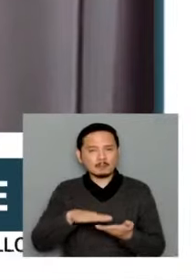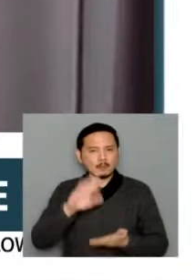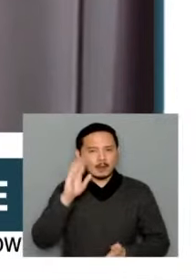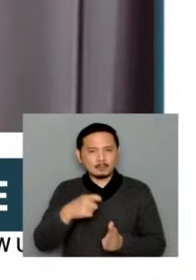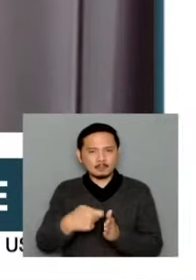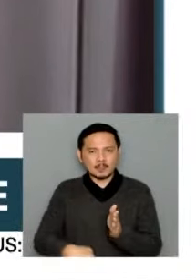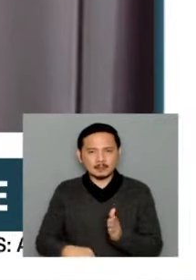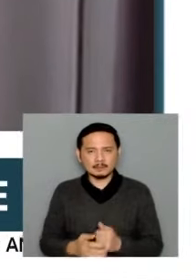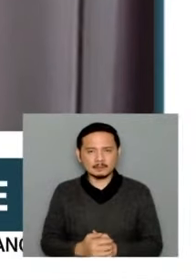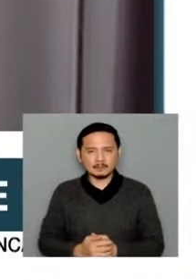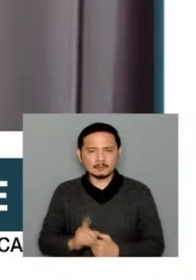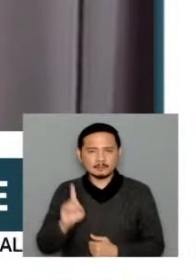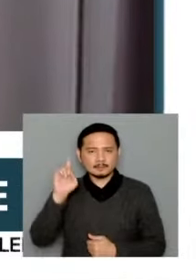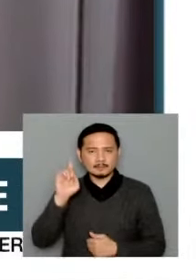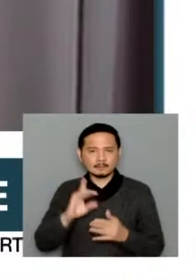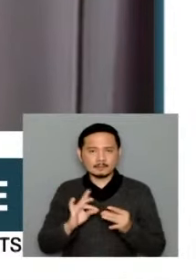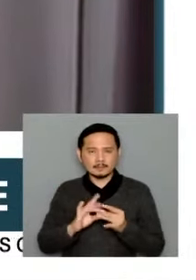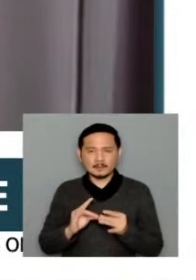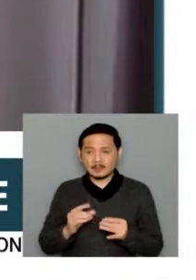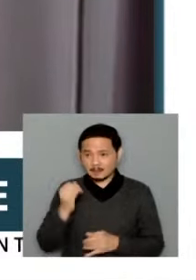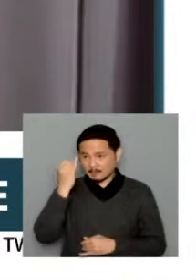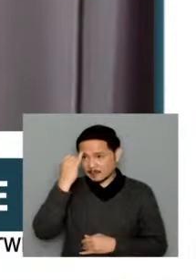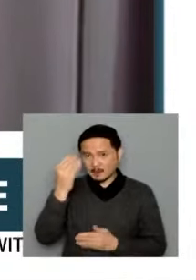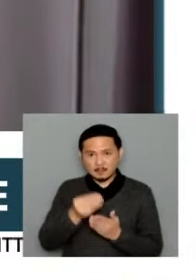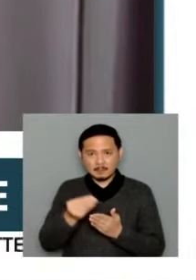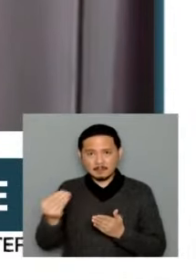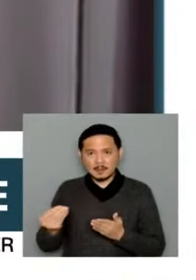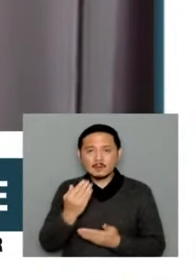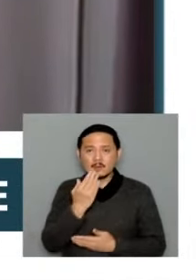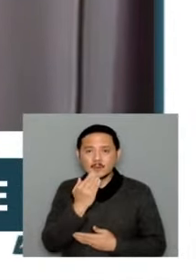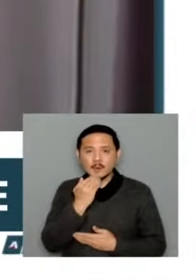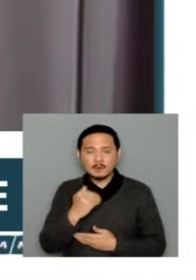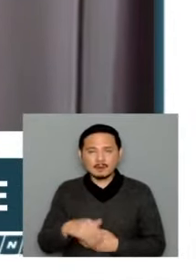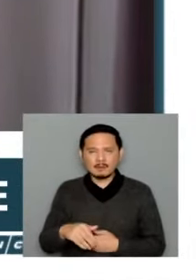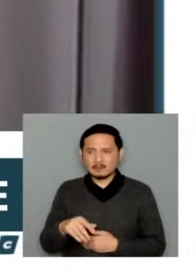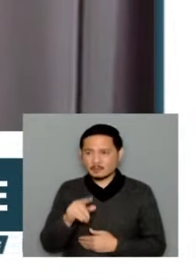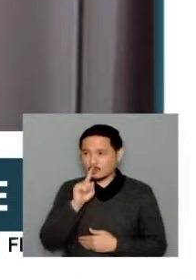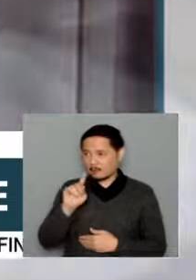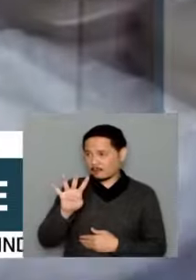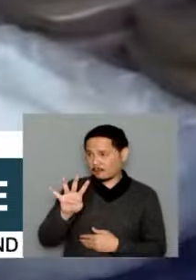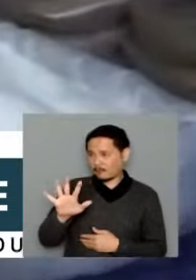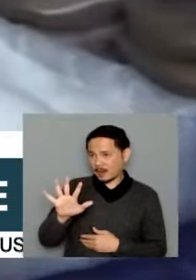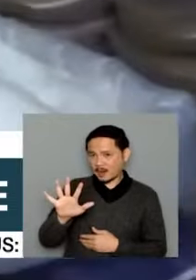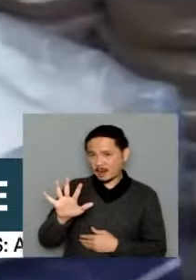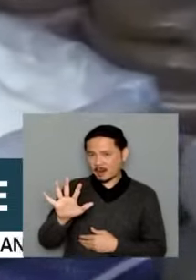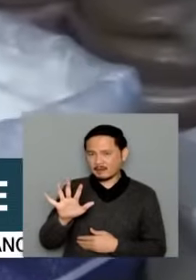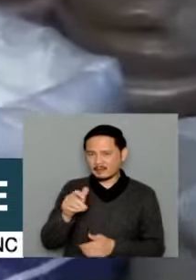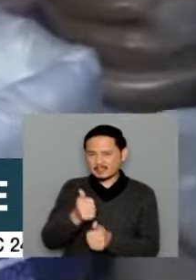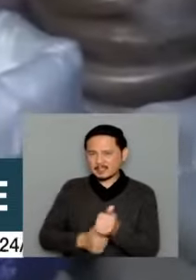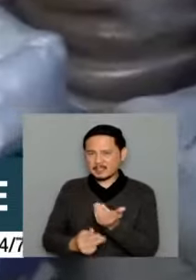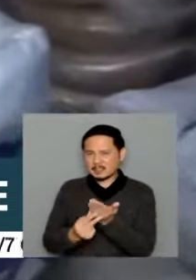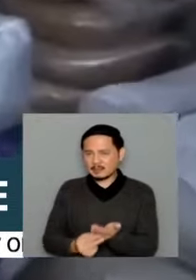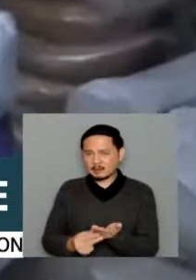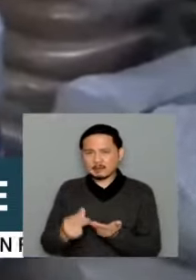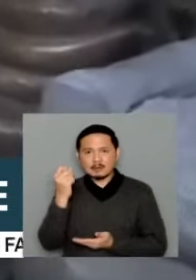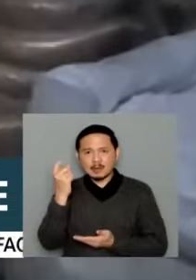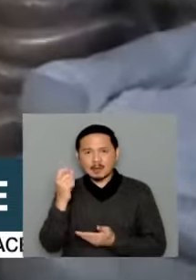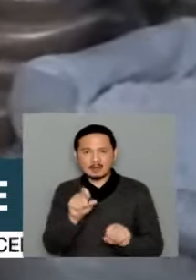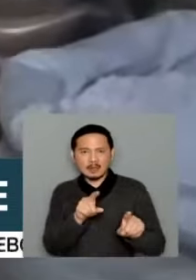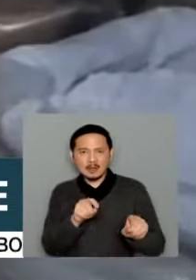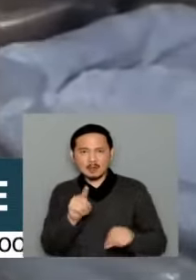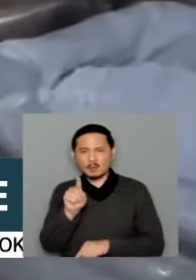Imagine they buy sugar from us at 45 pesos per kilo and they're selling it at 100, 110. The importation of